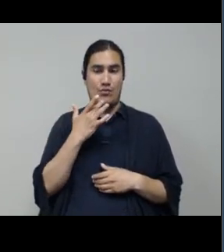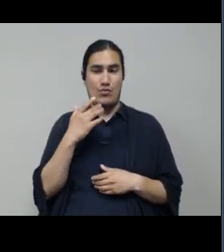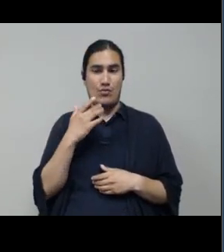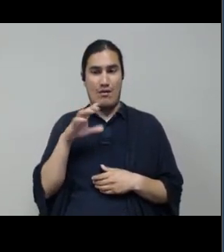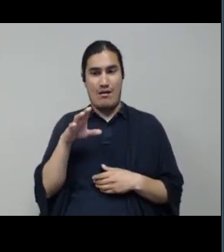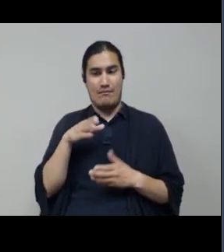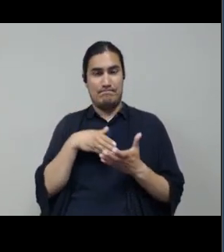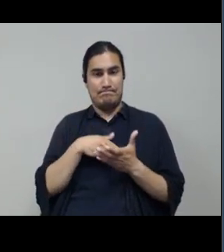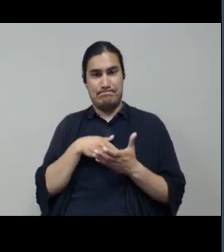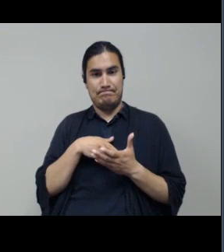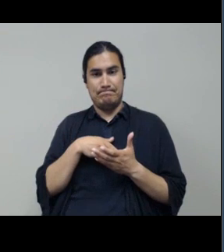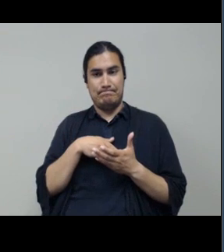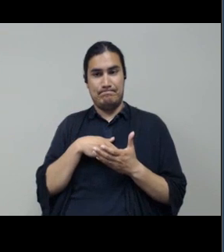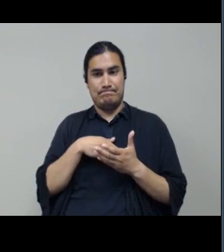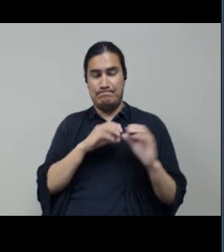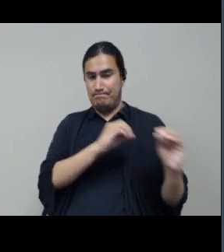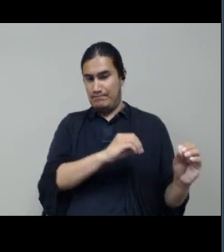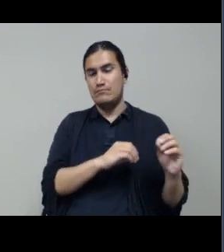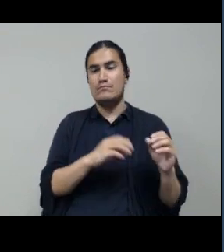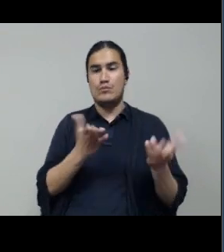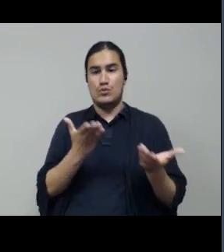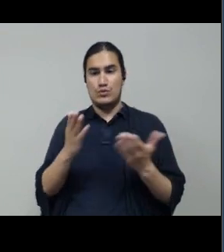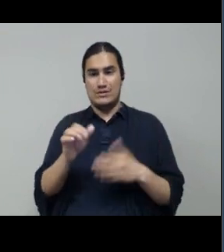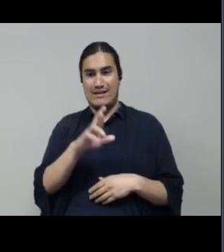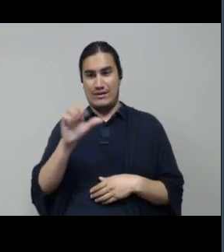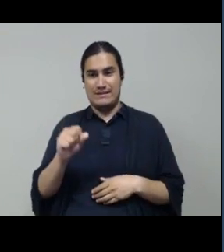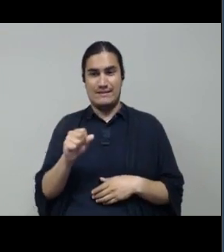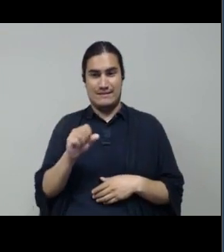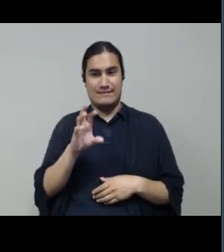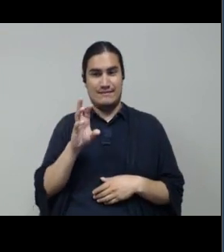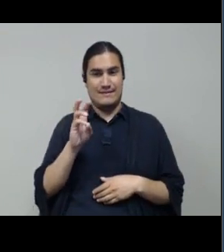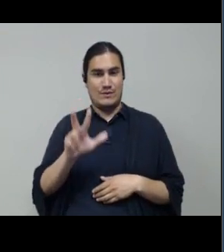Opposed? Motion carries. 63.